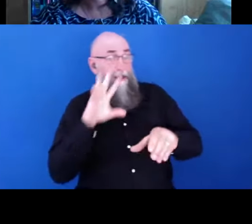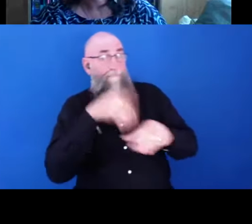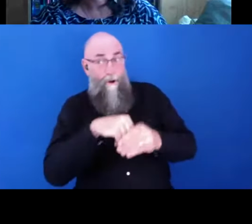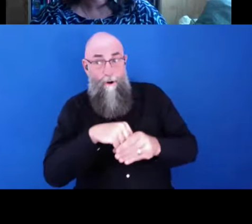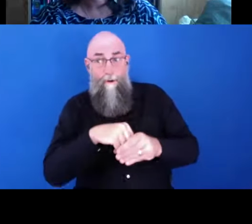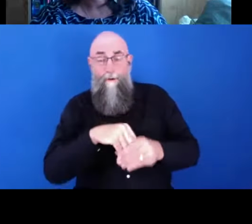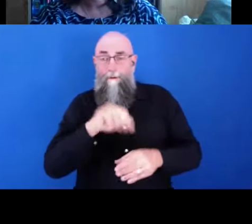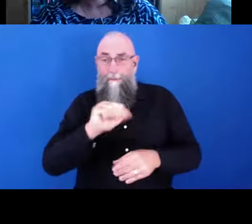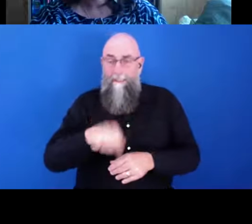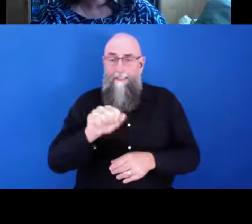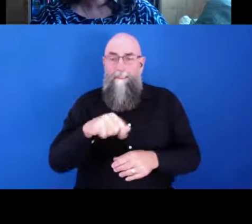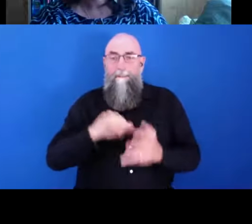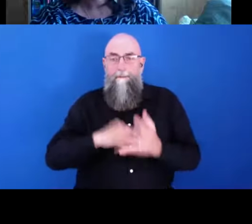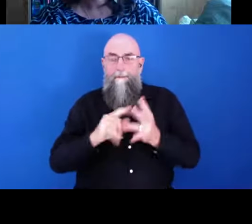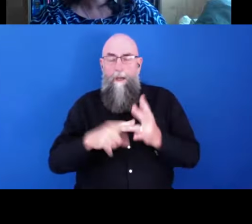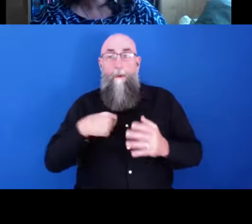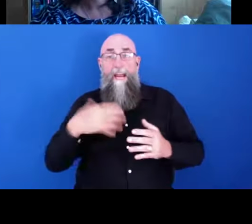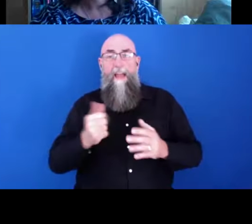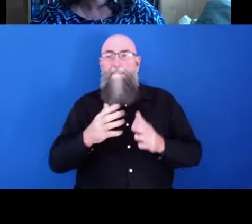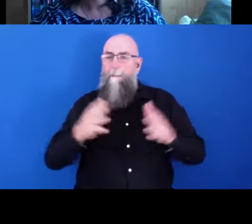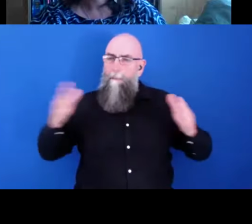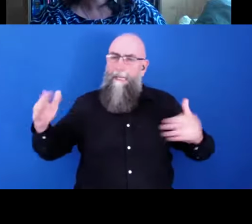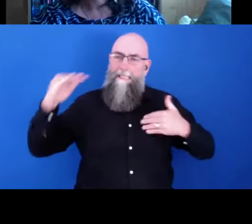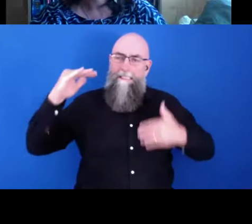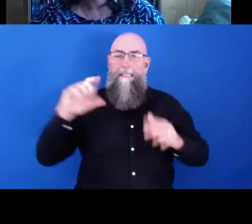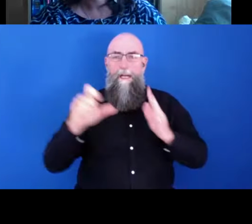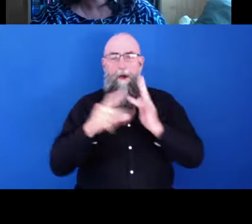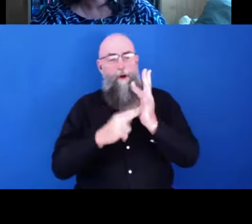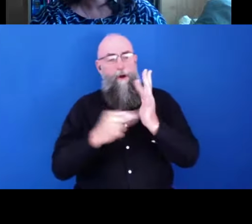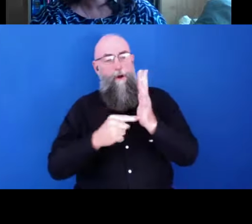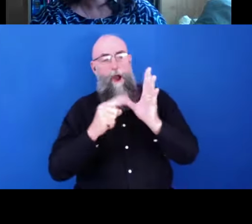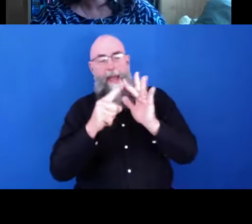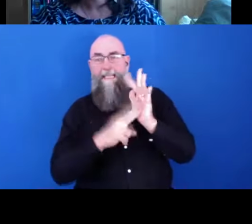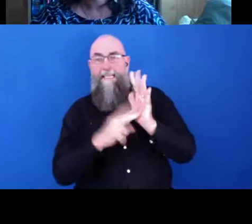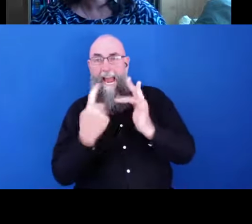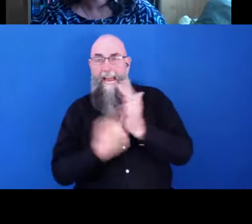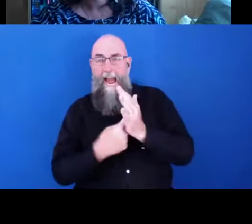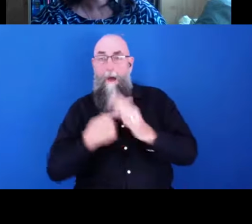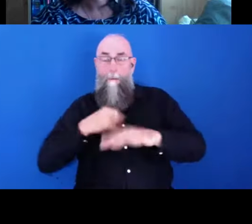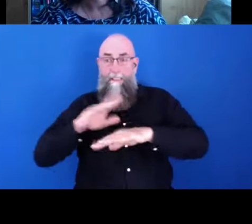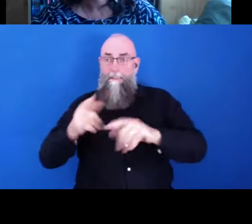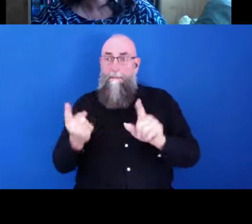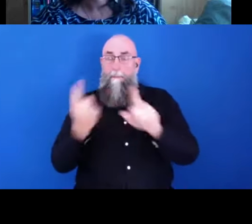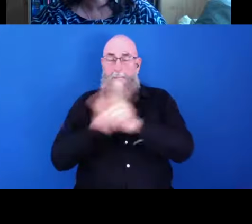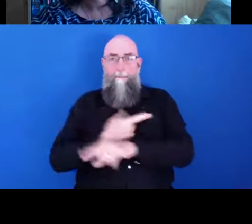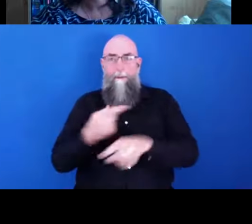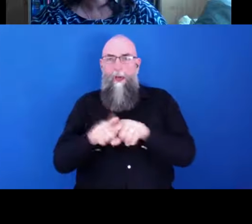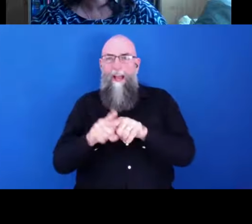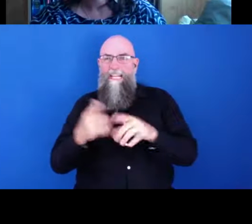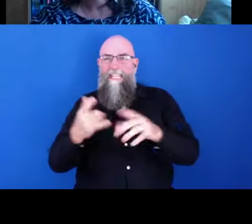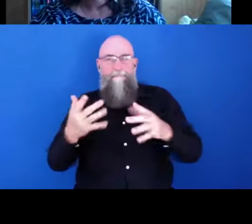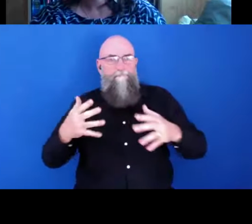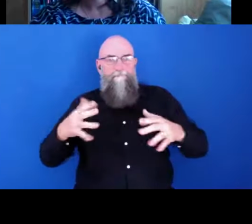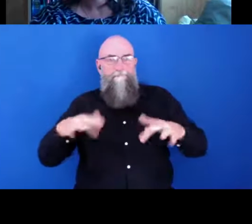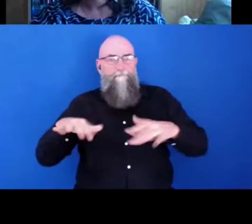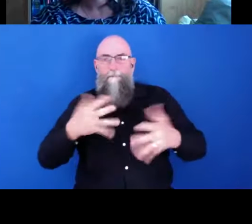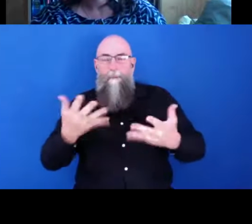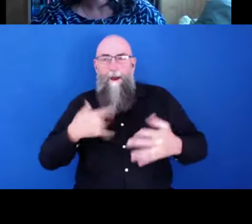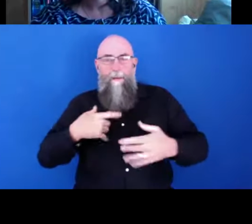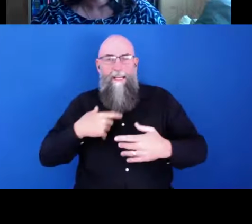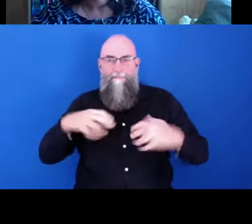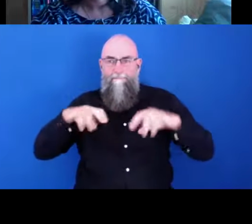know, we had a shipping container that we were utilizing as a consultancy kind of space. And we just had which is paper of like all of the